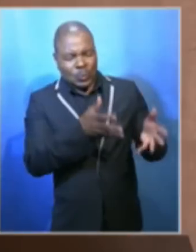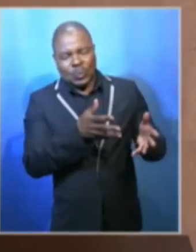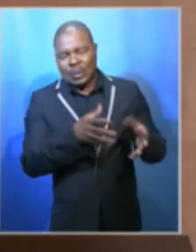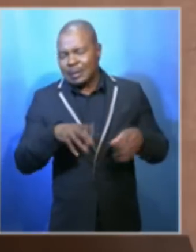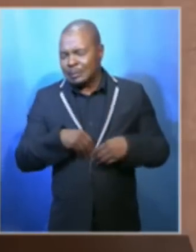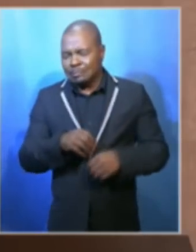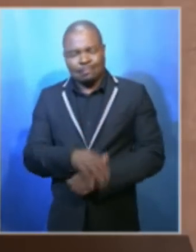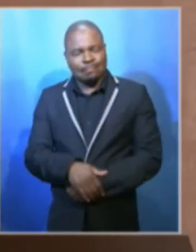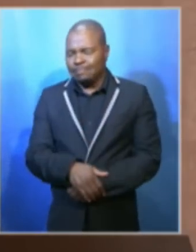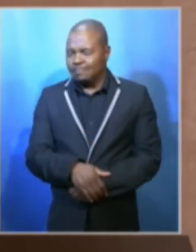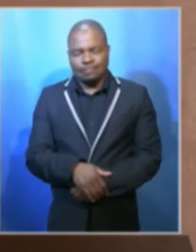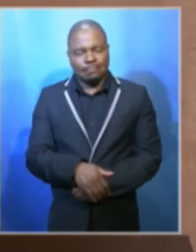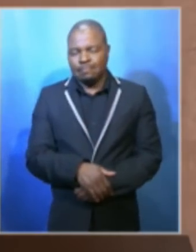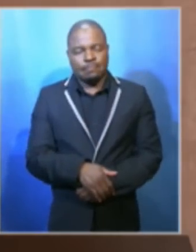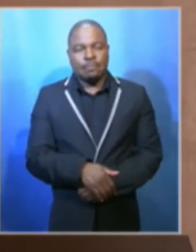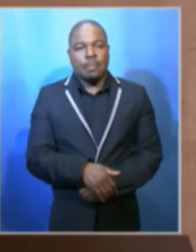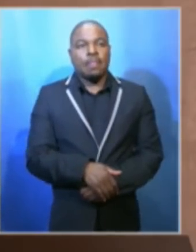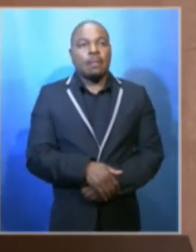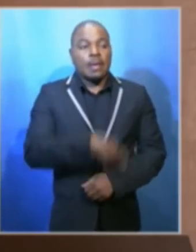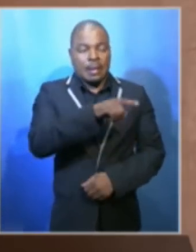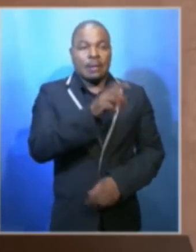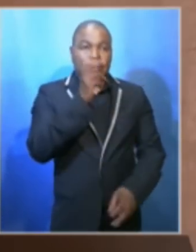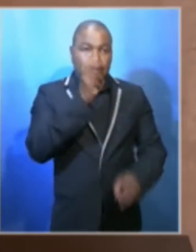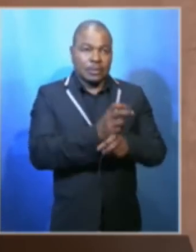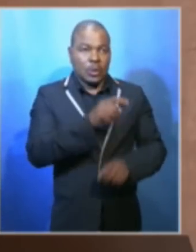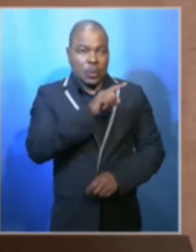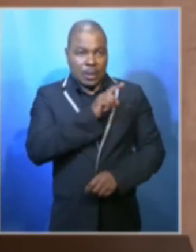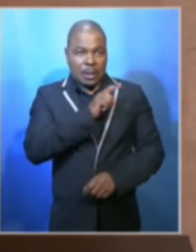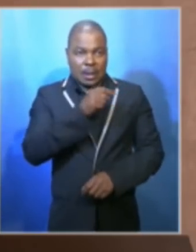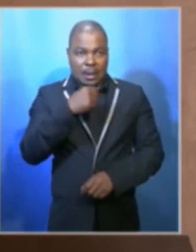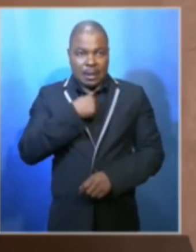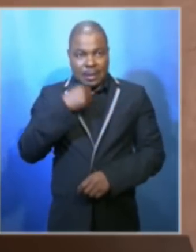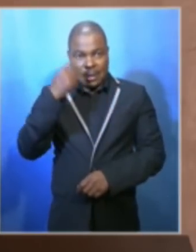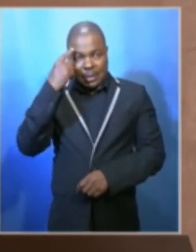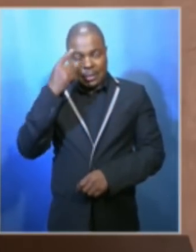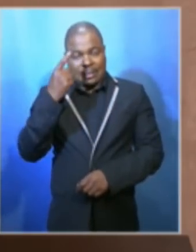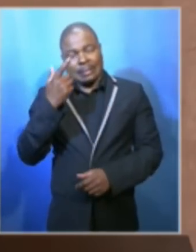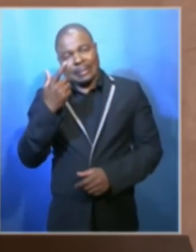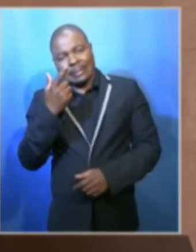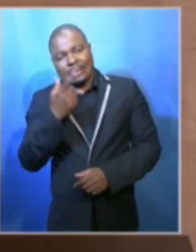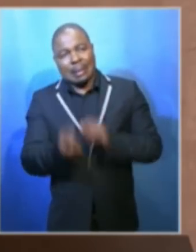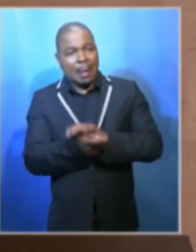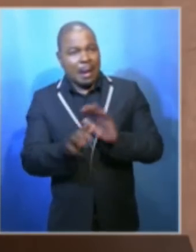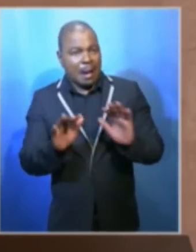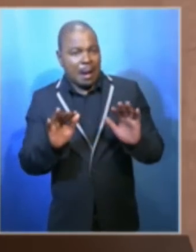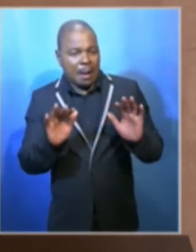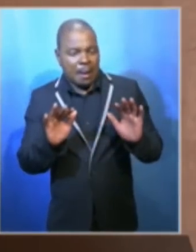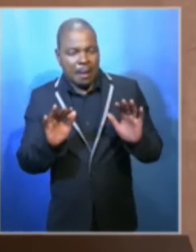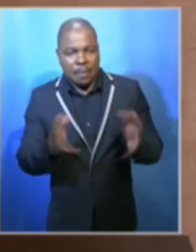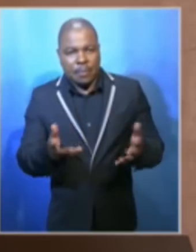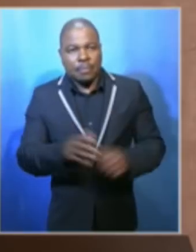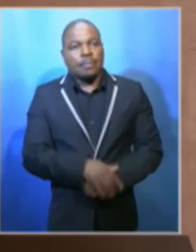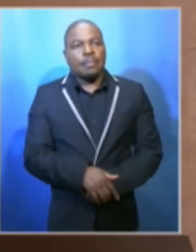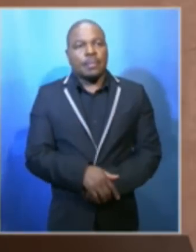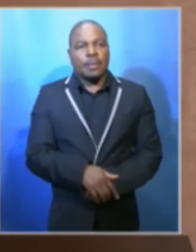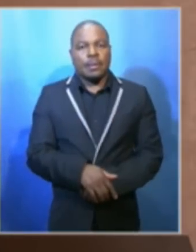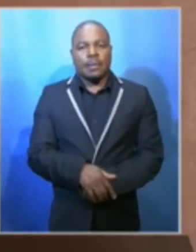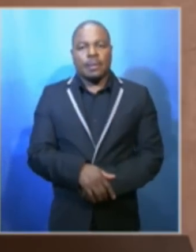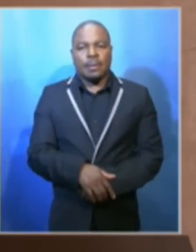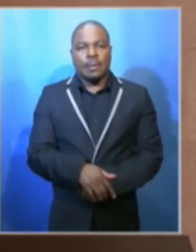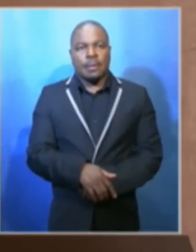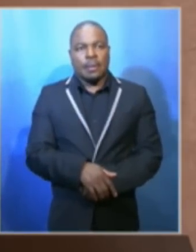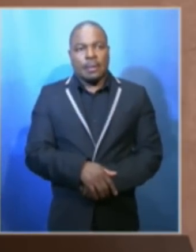difficult because like I shap ka predictions ha ngitla itse gore itshumule kae kgotsa gore e tabogemo stage se se